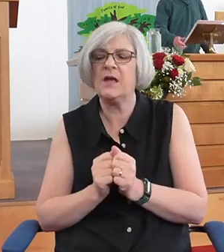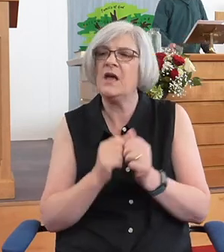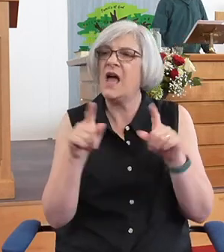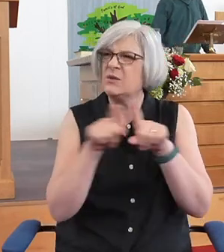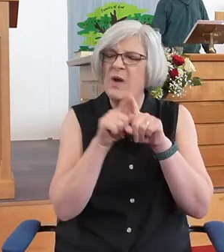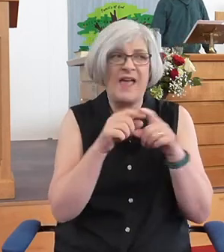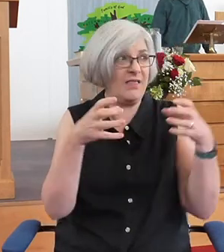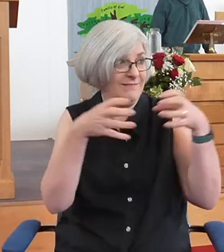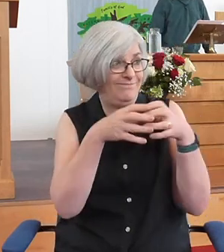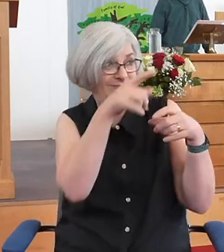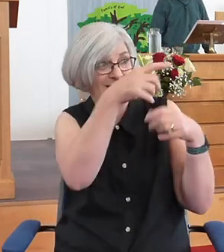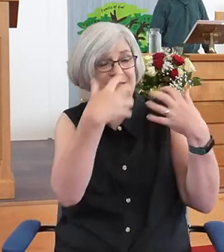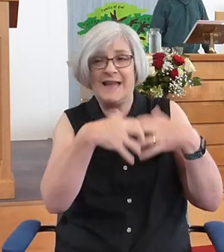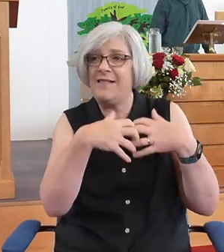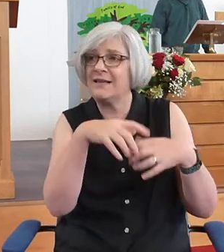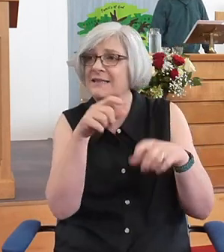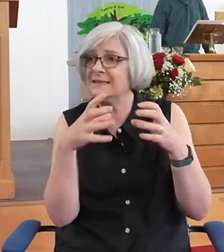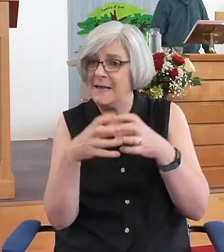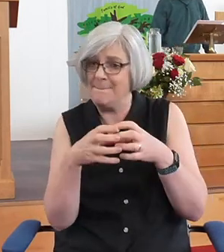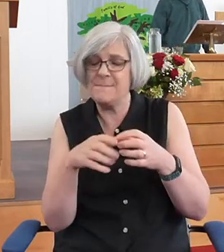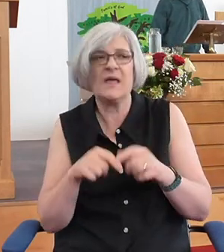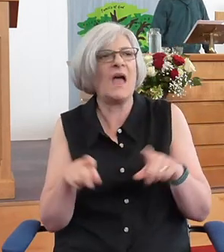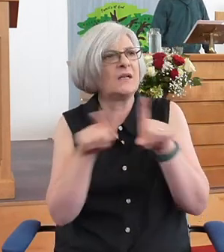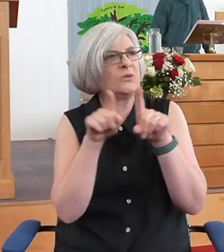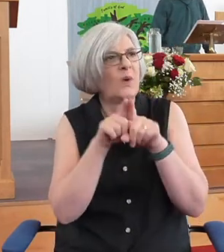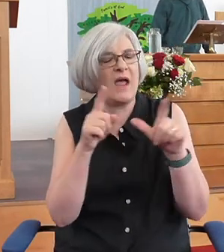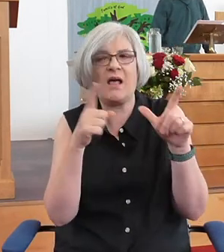signing for the BSL signing today.